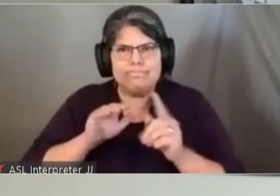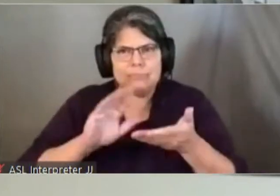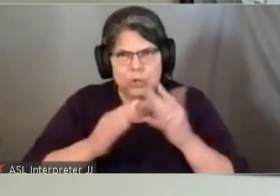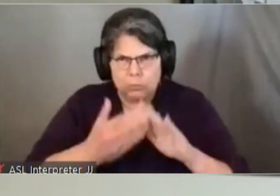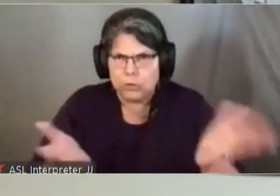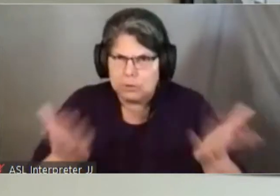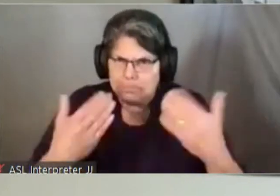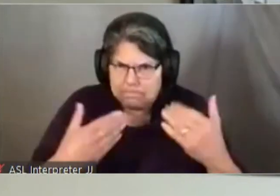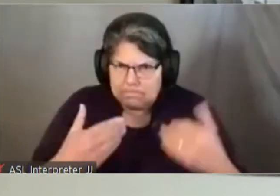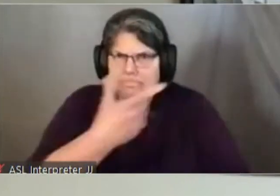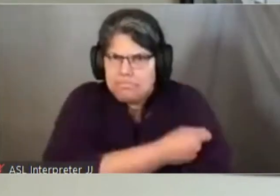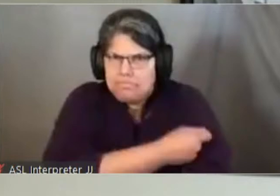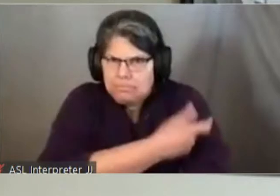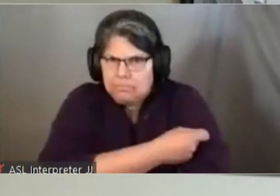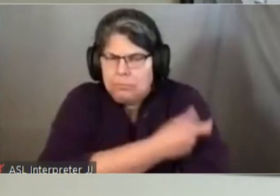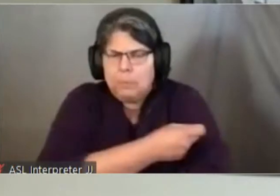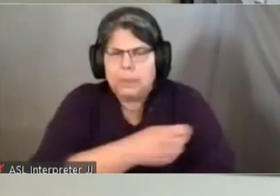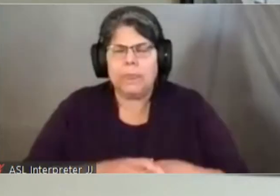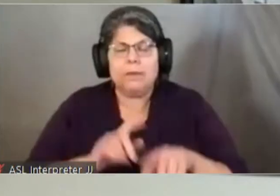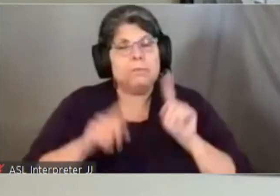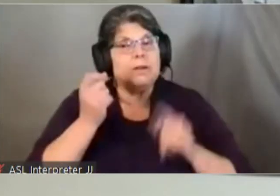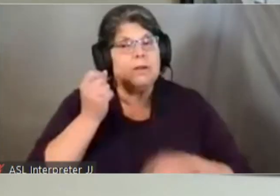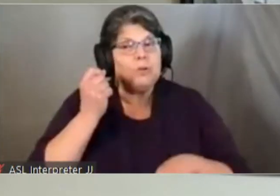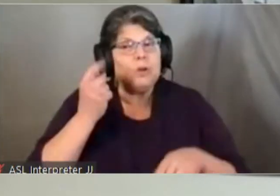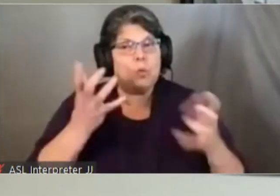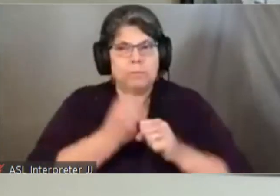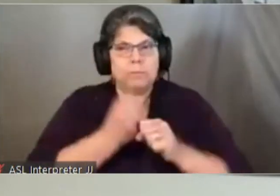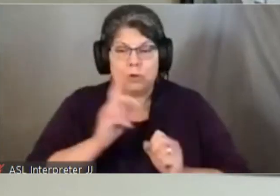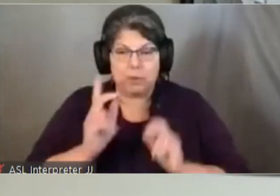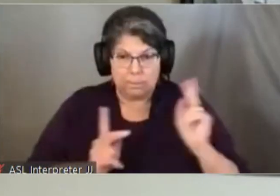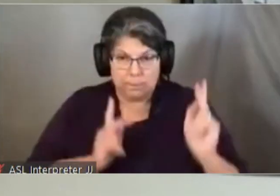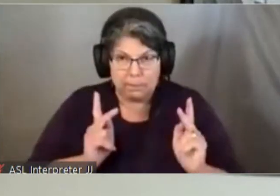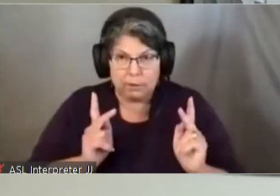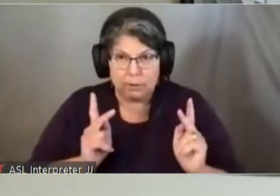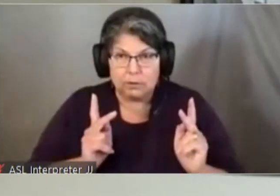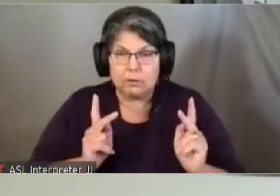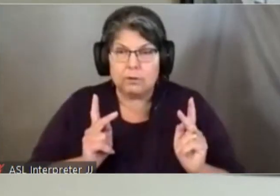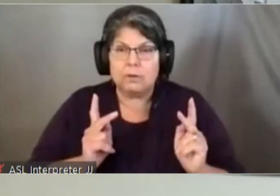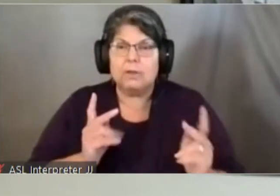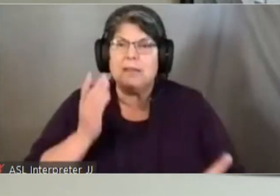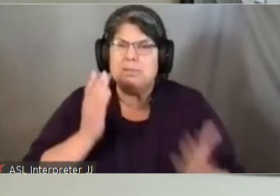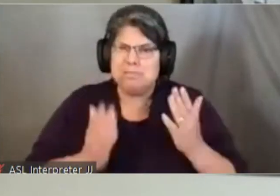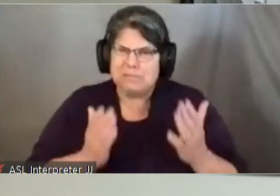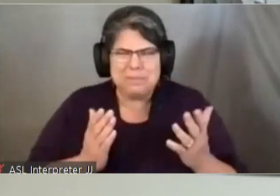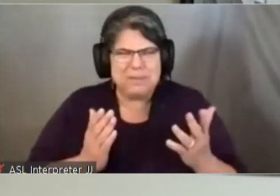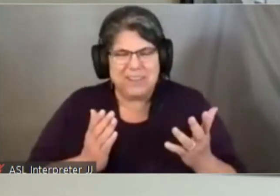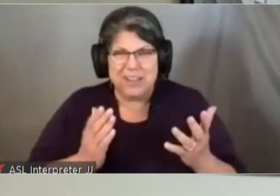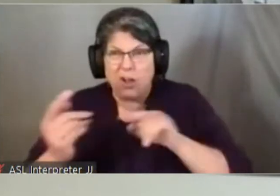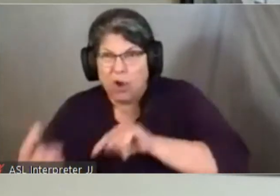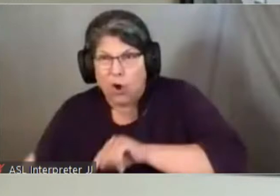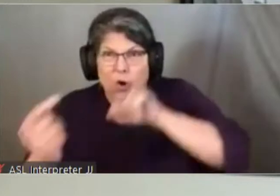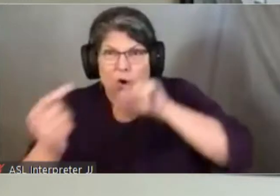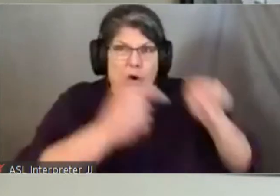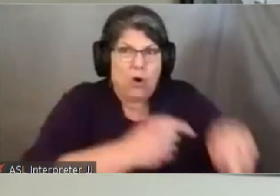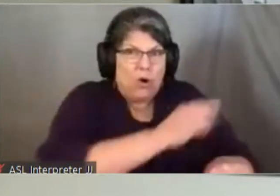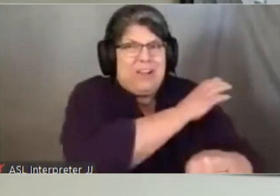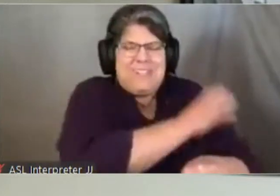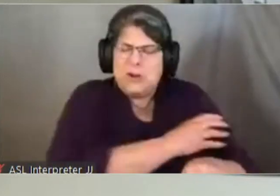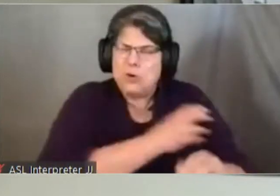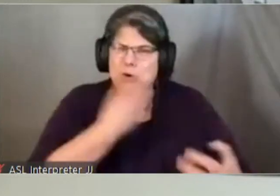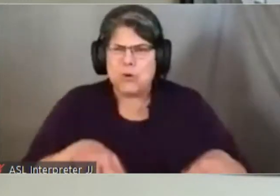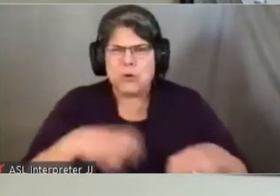said before, we want to make sure that those people who might have difficulty going to a vaccine clinic, in